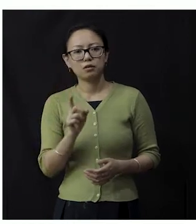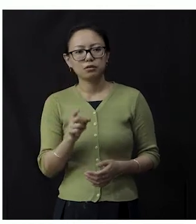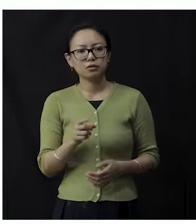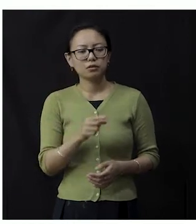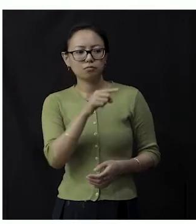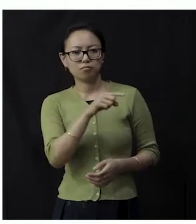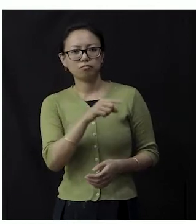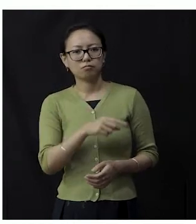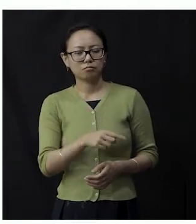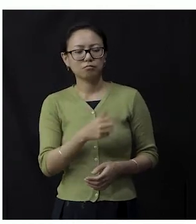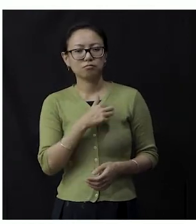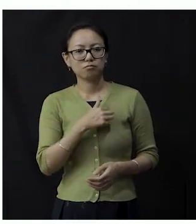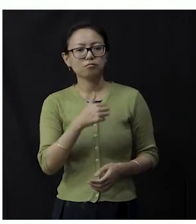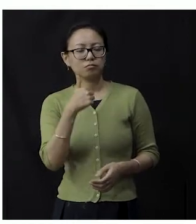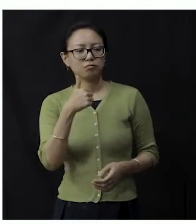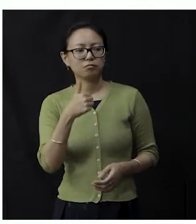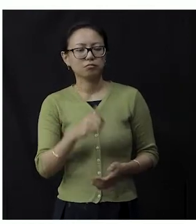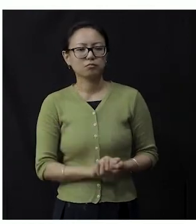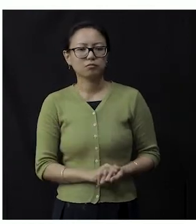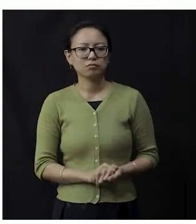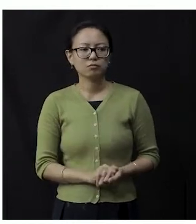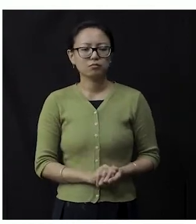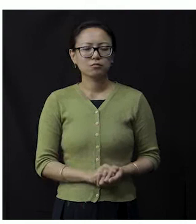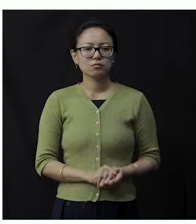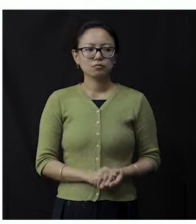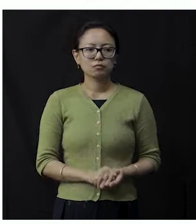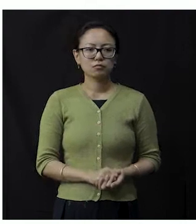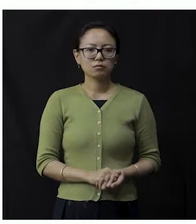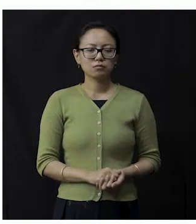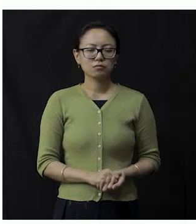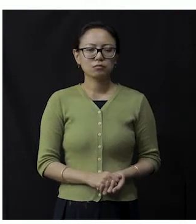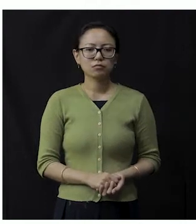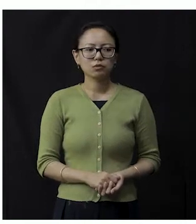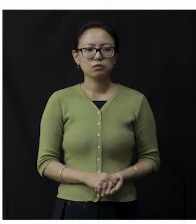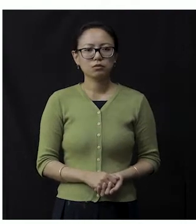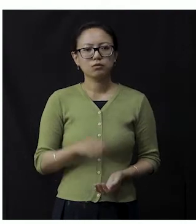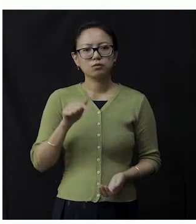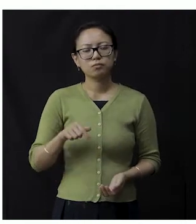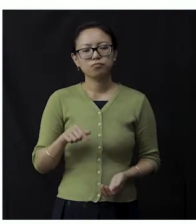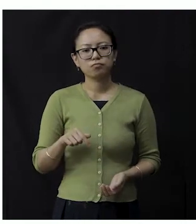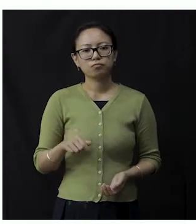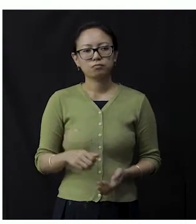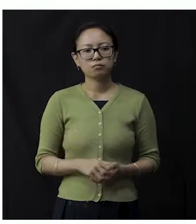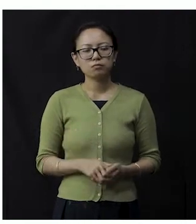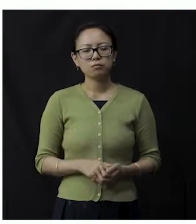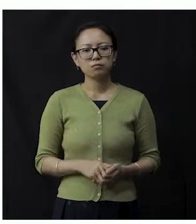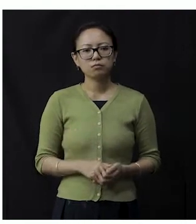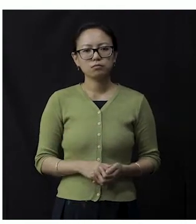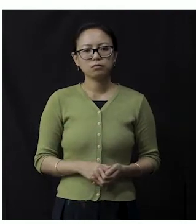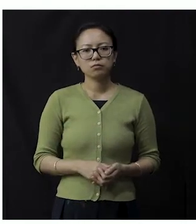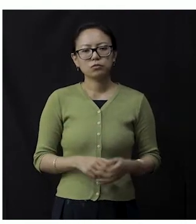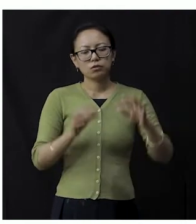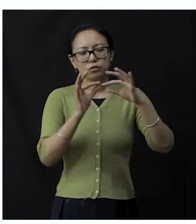going to bring in a lot of praise for you. So today I'm going to